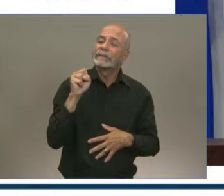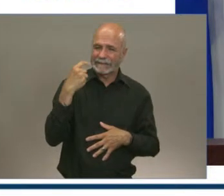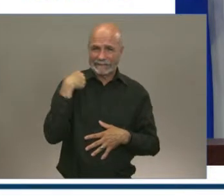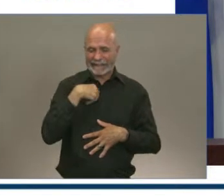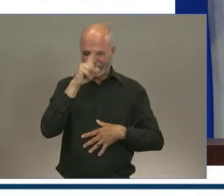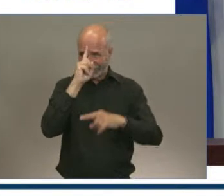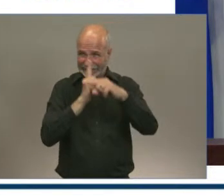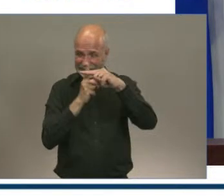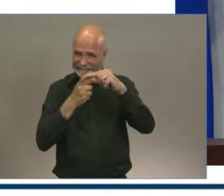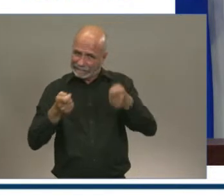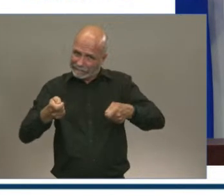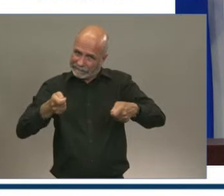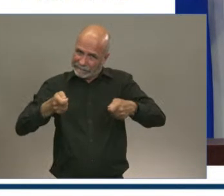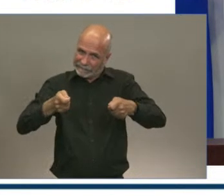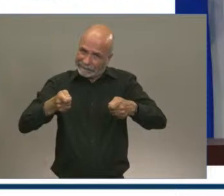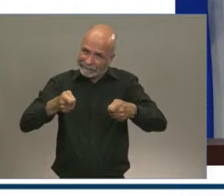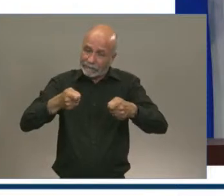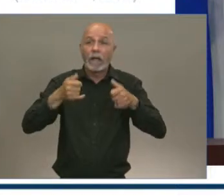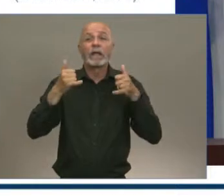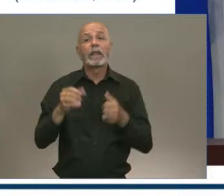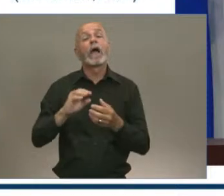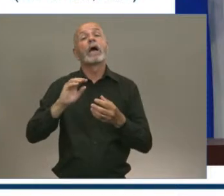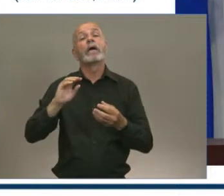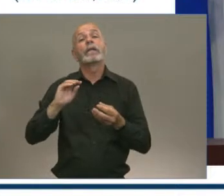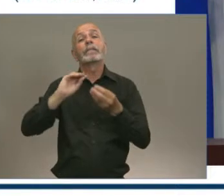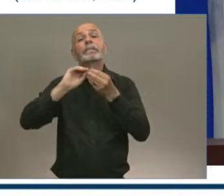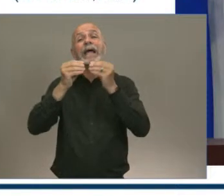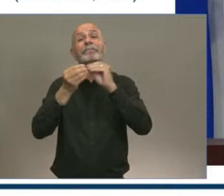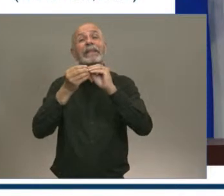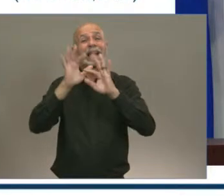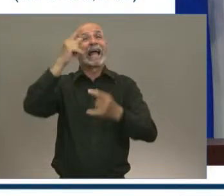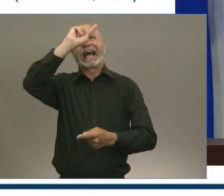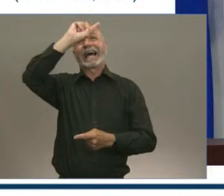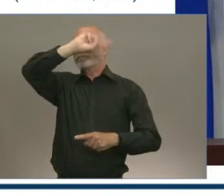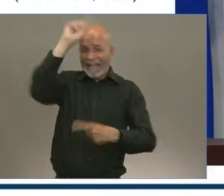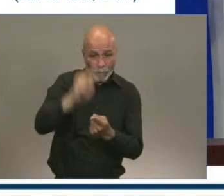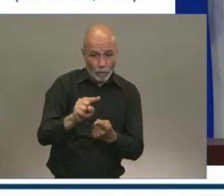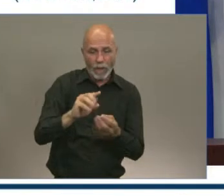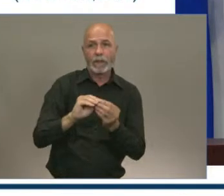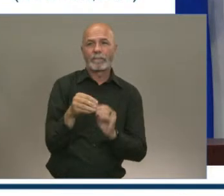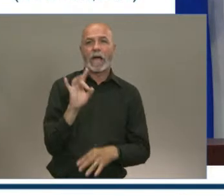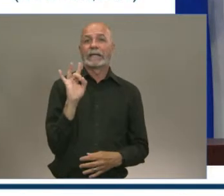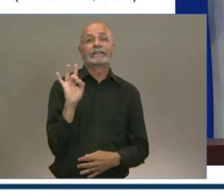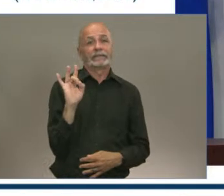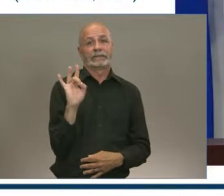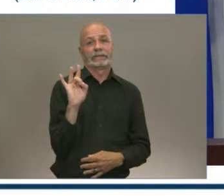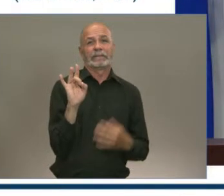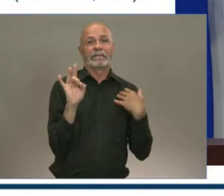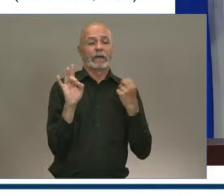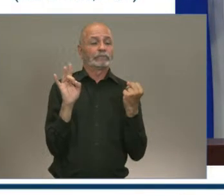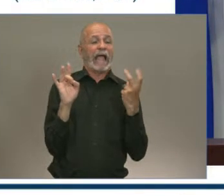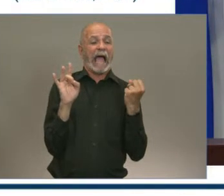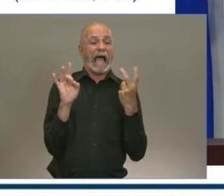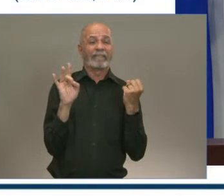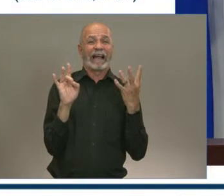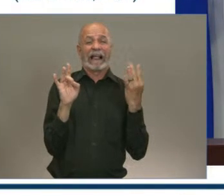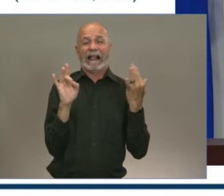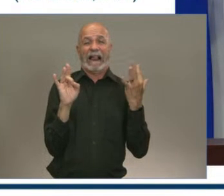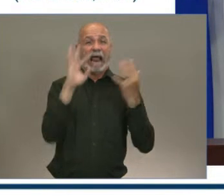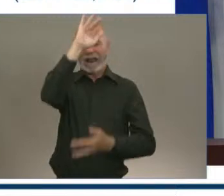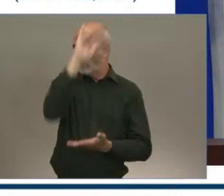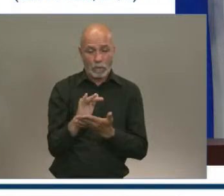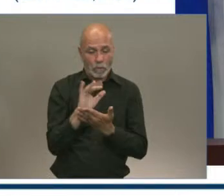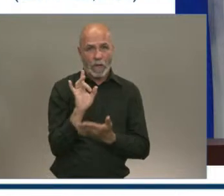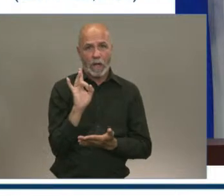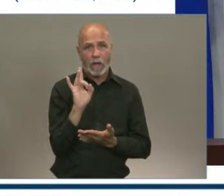province, and that's the first time we've seen single digits in a very long time. But we can't let our guard down. It's good to see such a small number